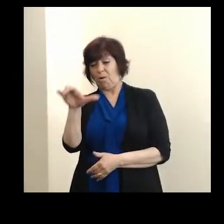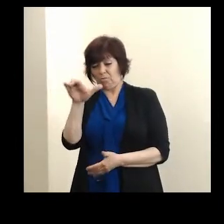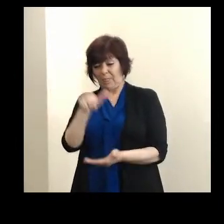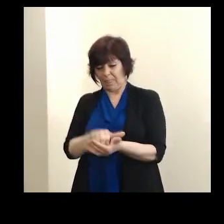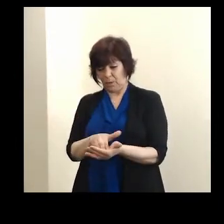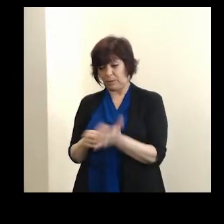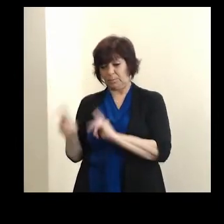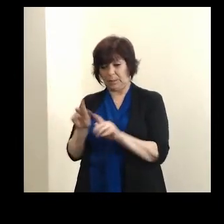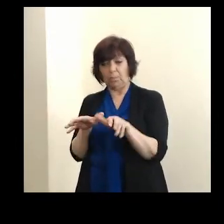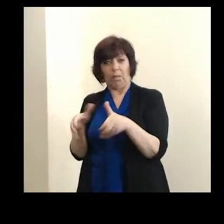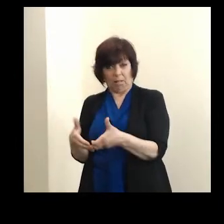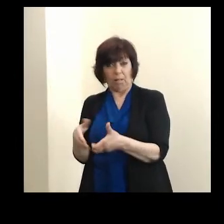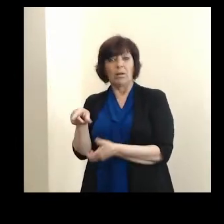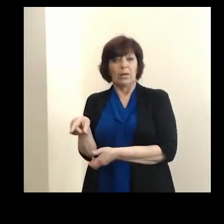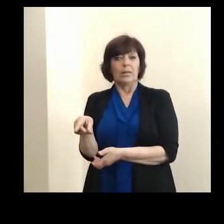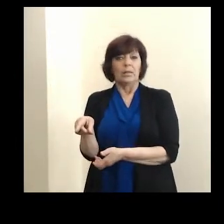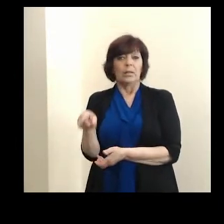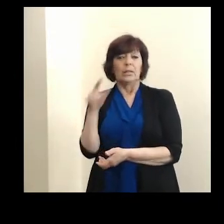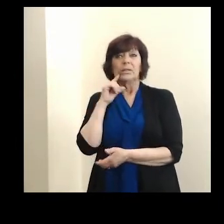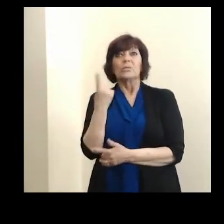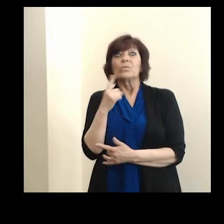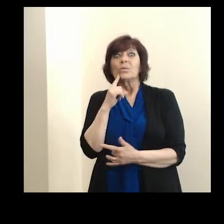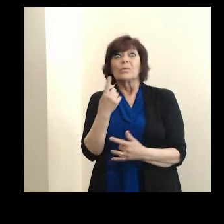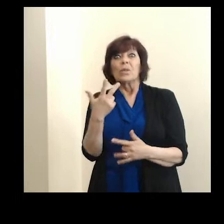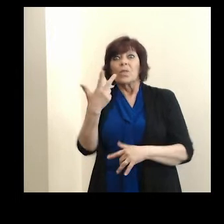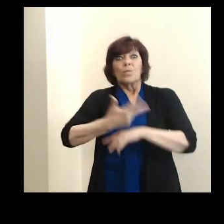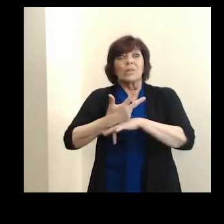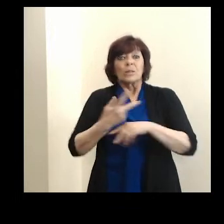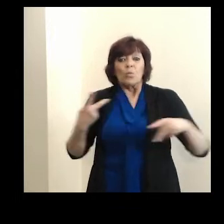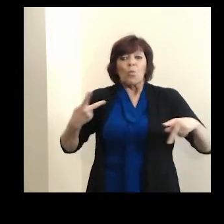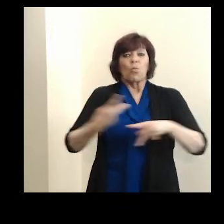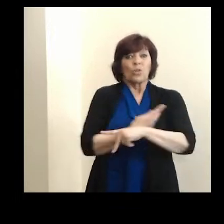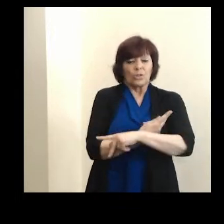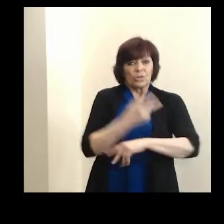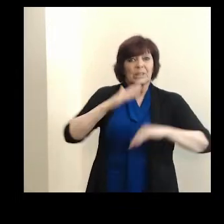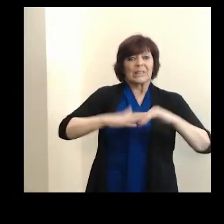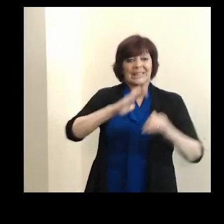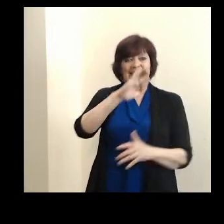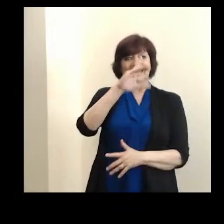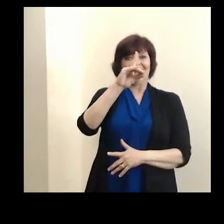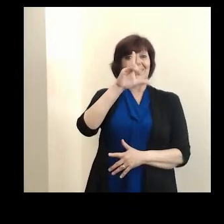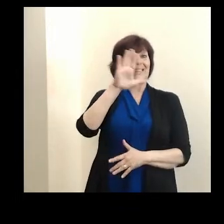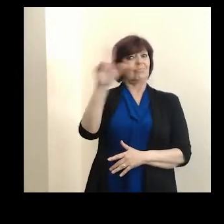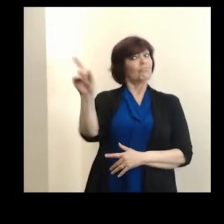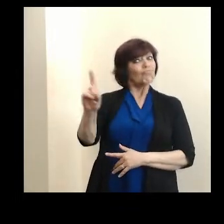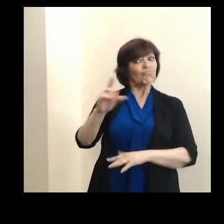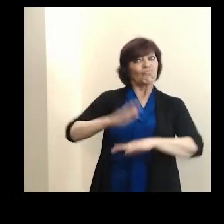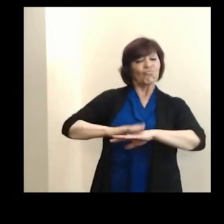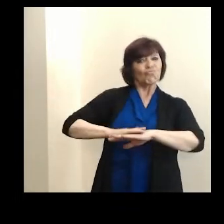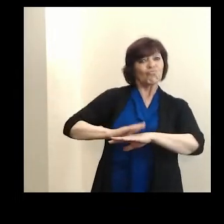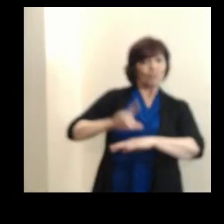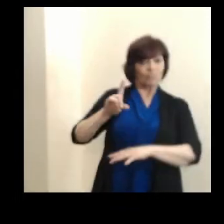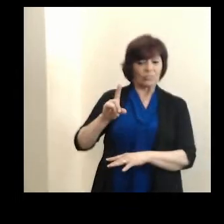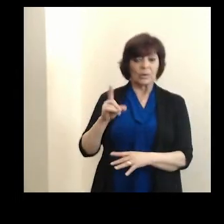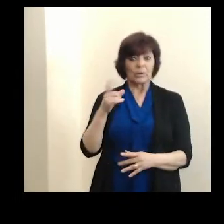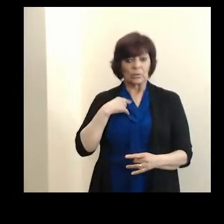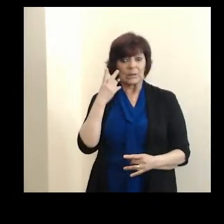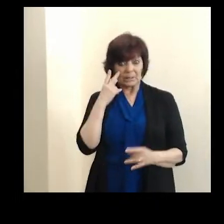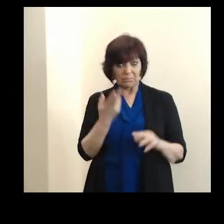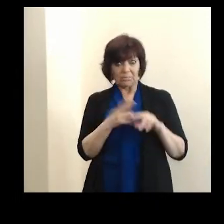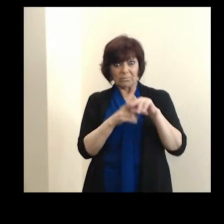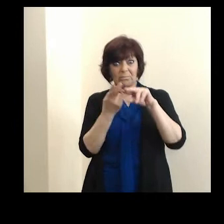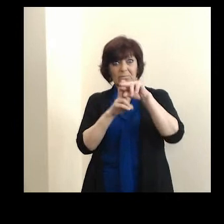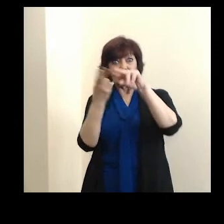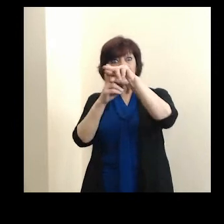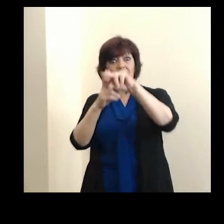100,000 residents. So we are 3 times worse than what the CDC notes as a high risk of transmission. And as we're seeing, it's going